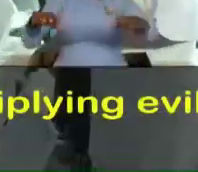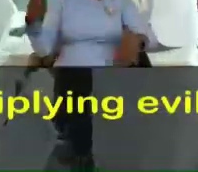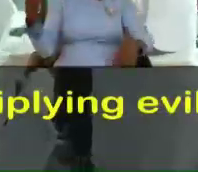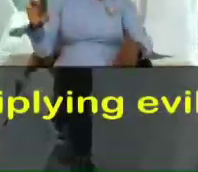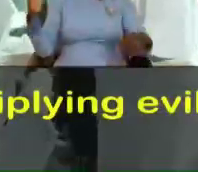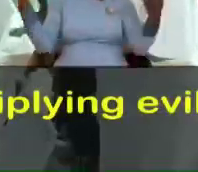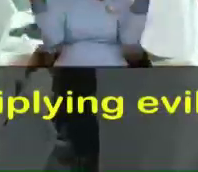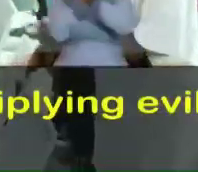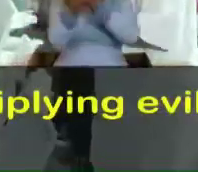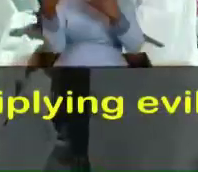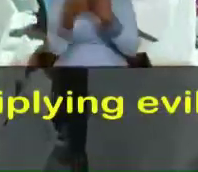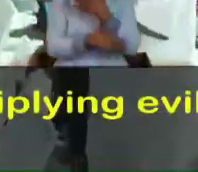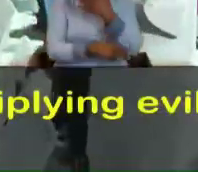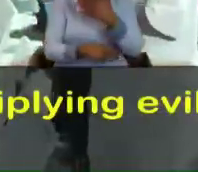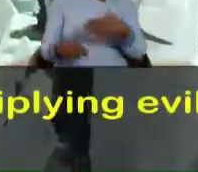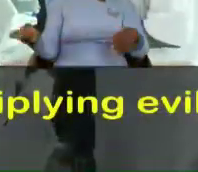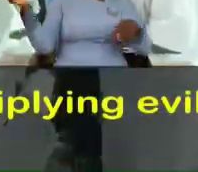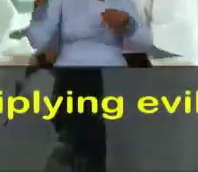Aha.